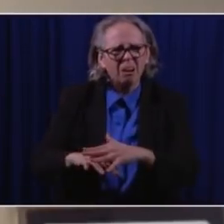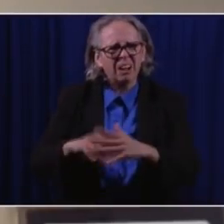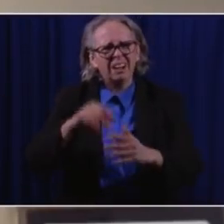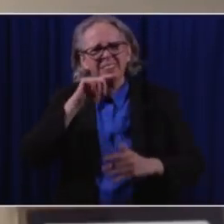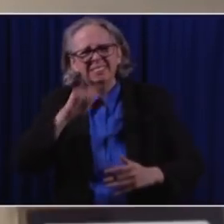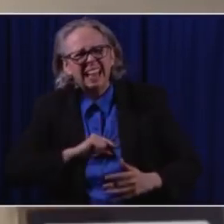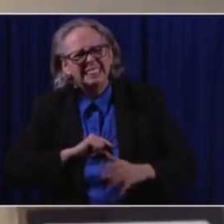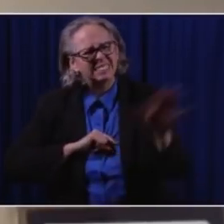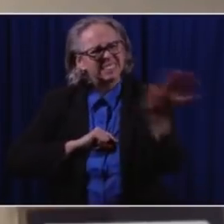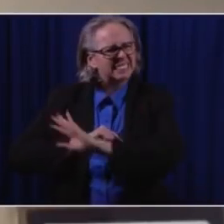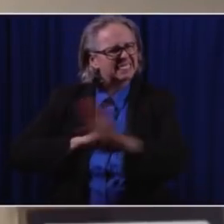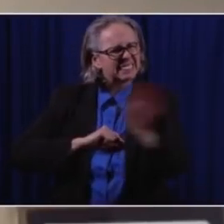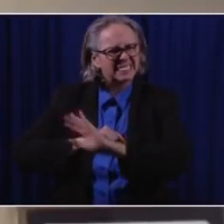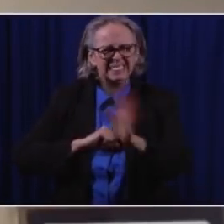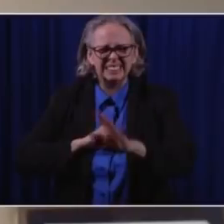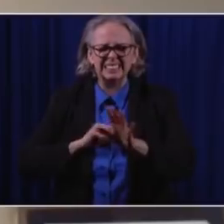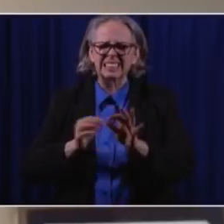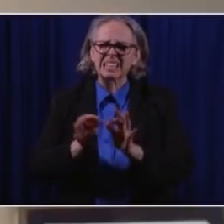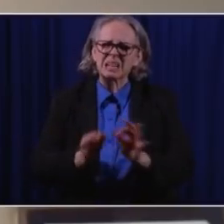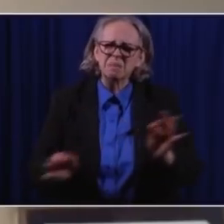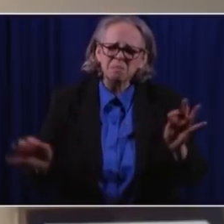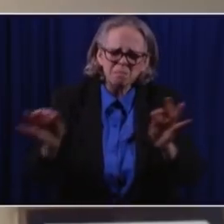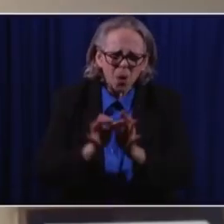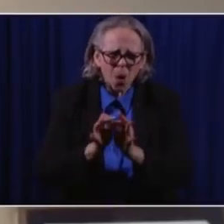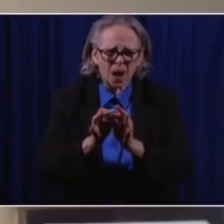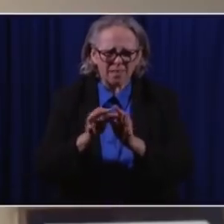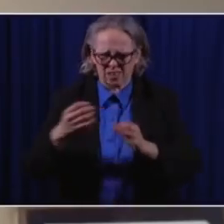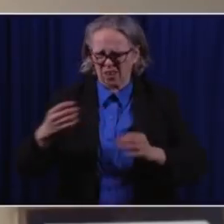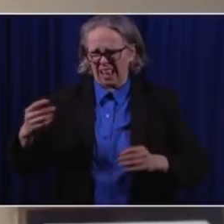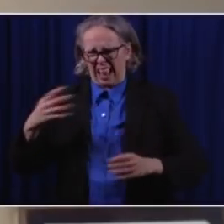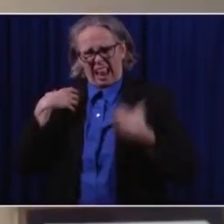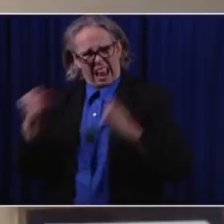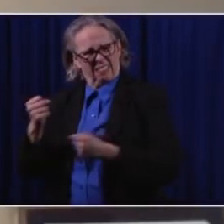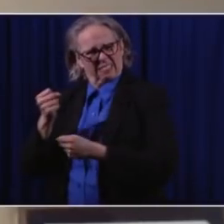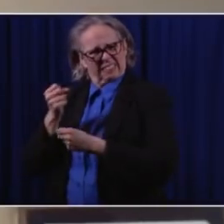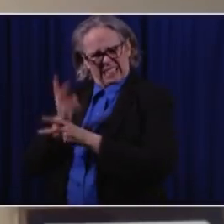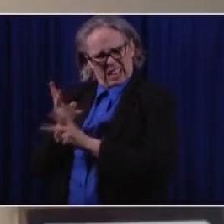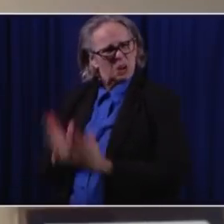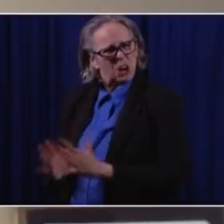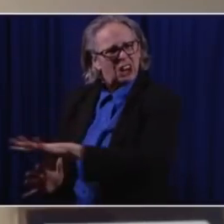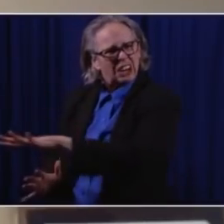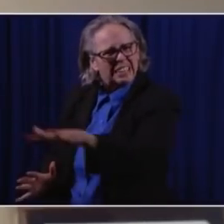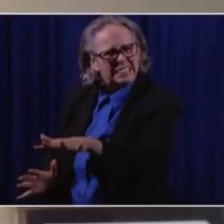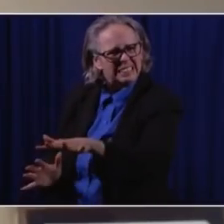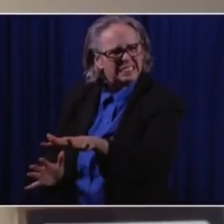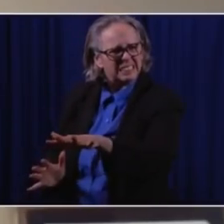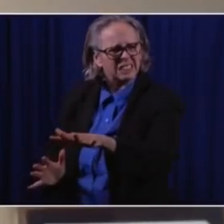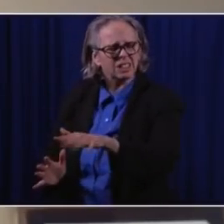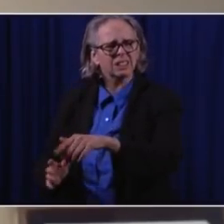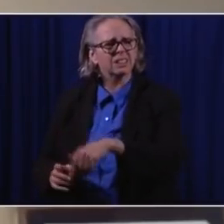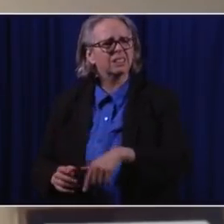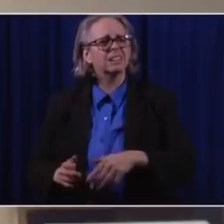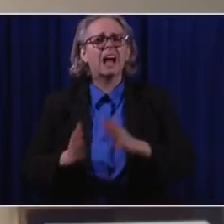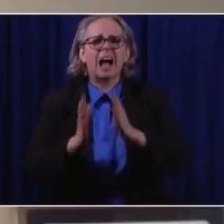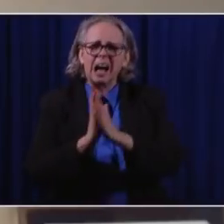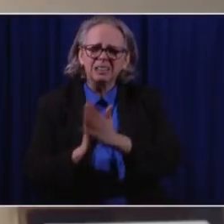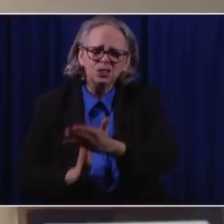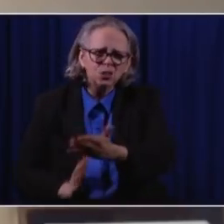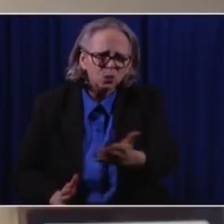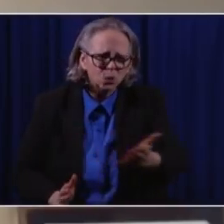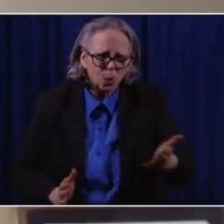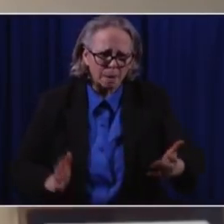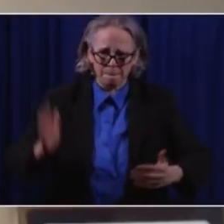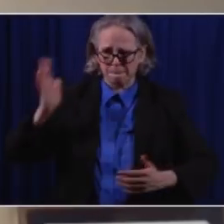super important to all of us right now. And the other thing I would ask from our communities, back in the spring, healthcare workers